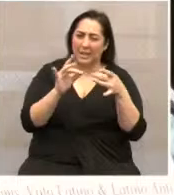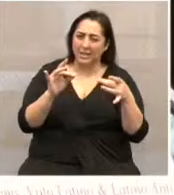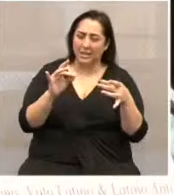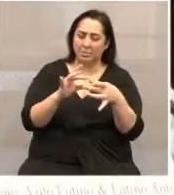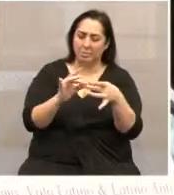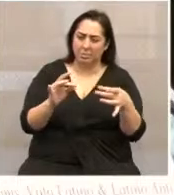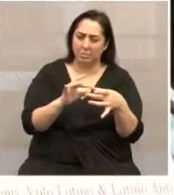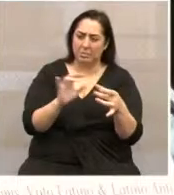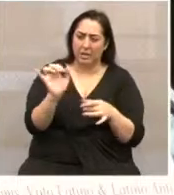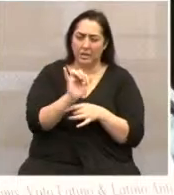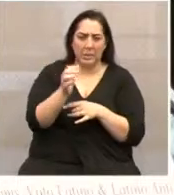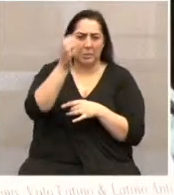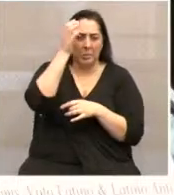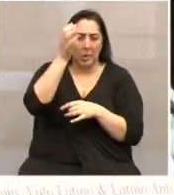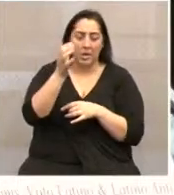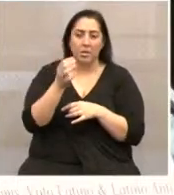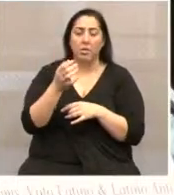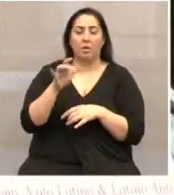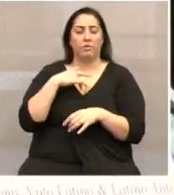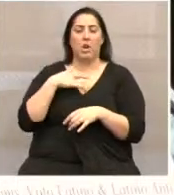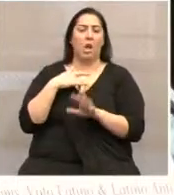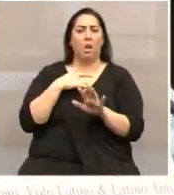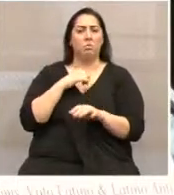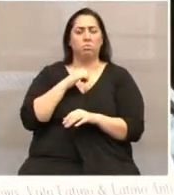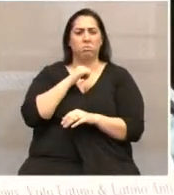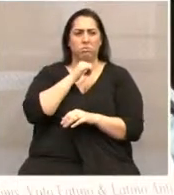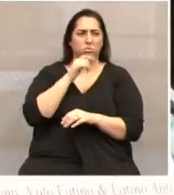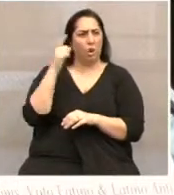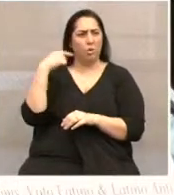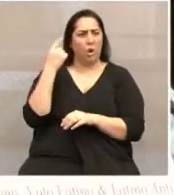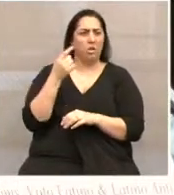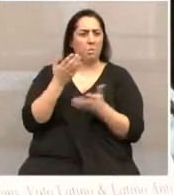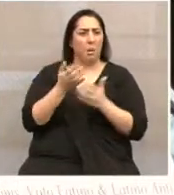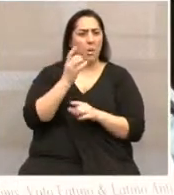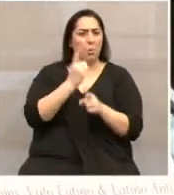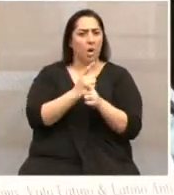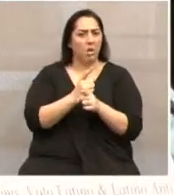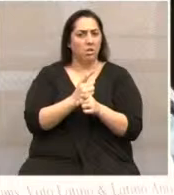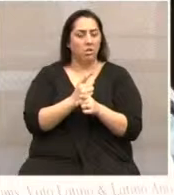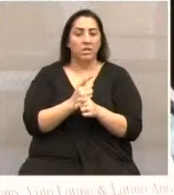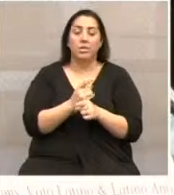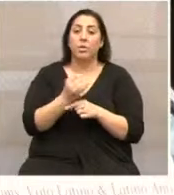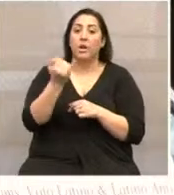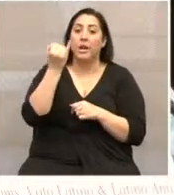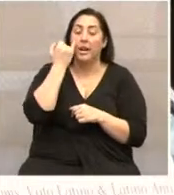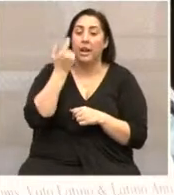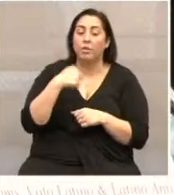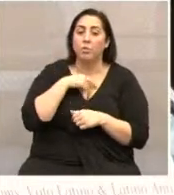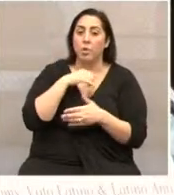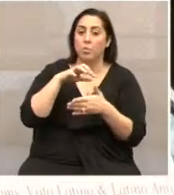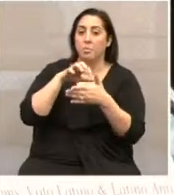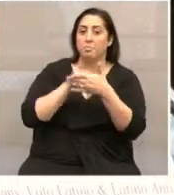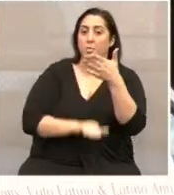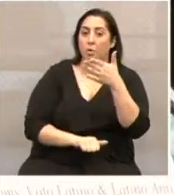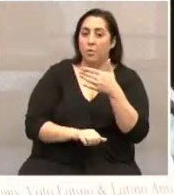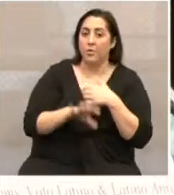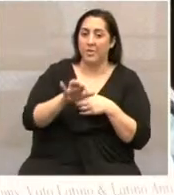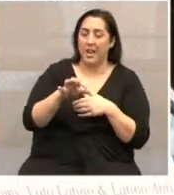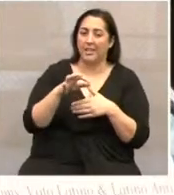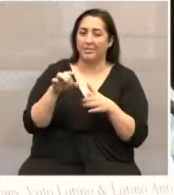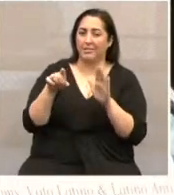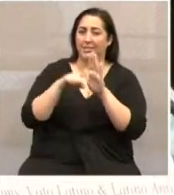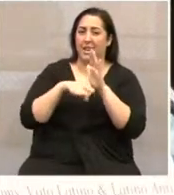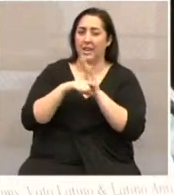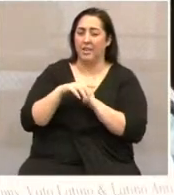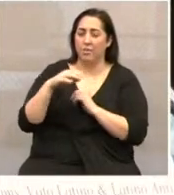and you're like, okay, well, maybe that's not that crazy. So I think, removing content, dedicating more